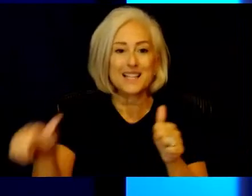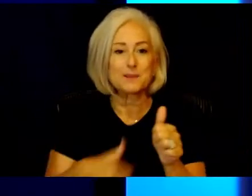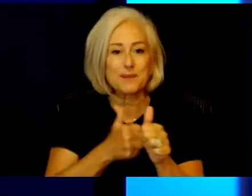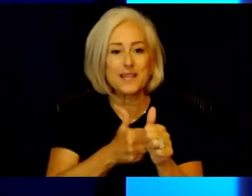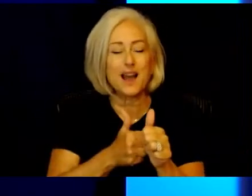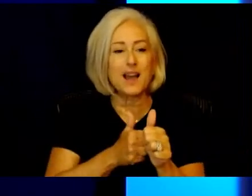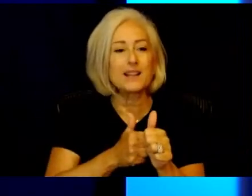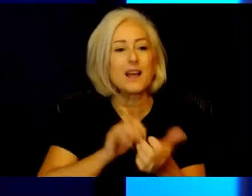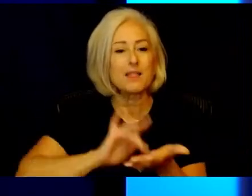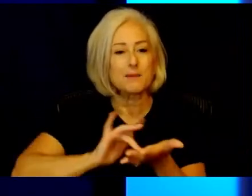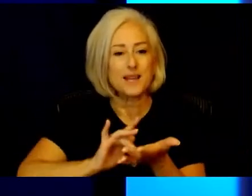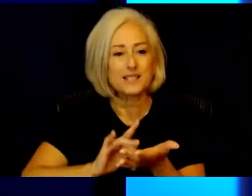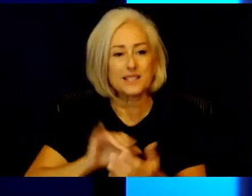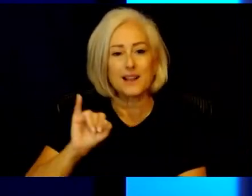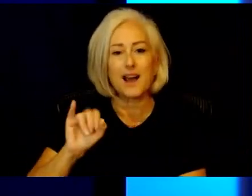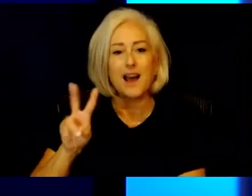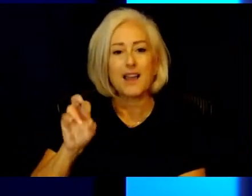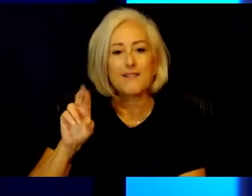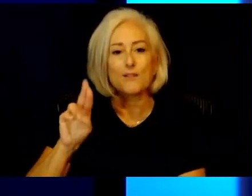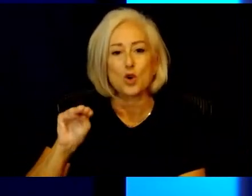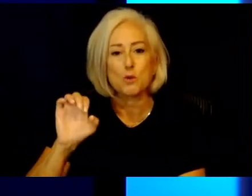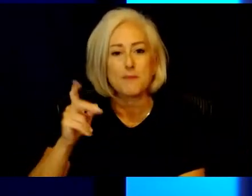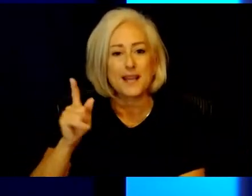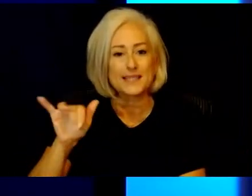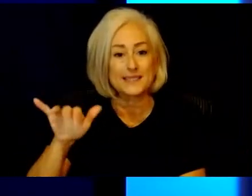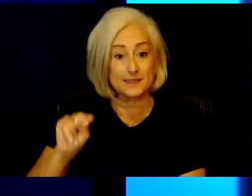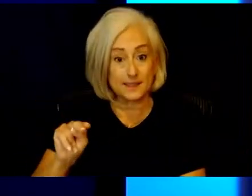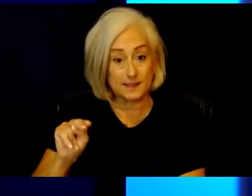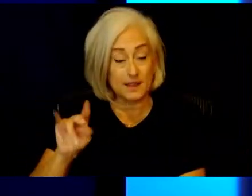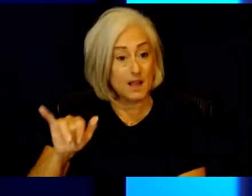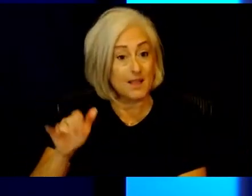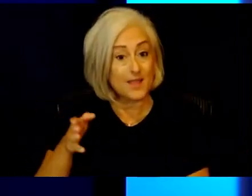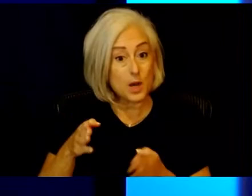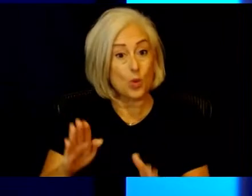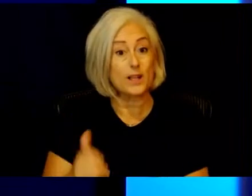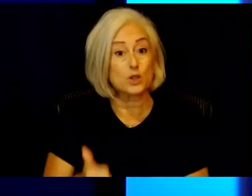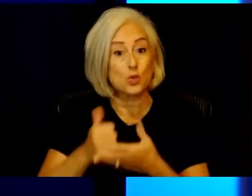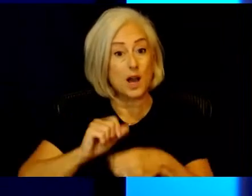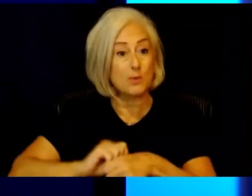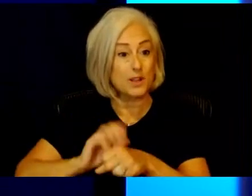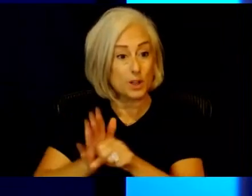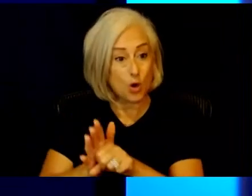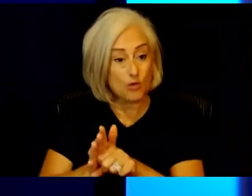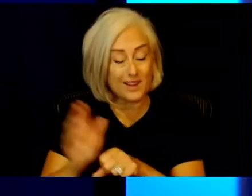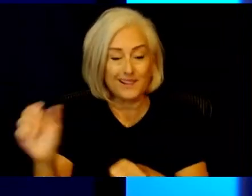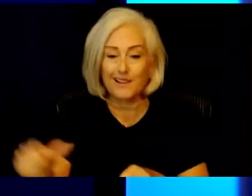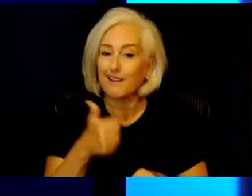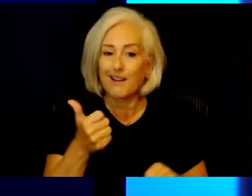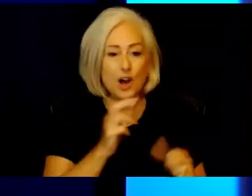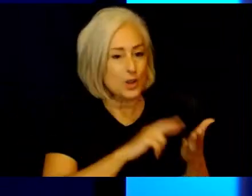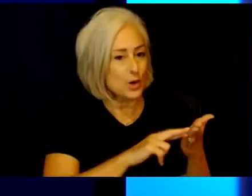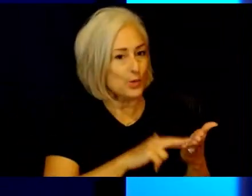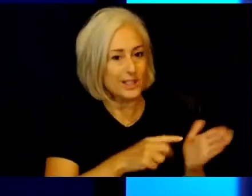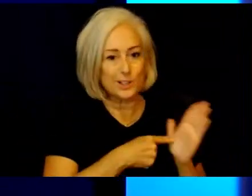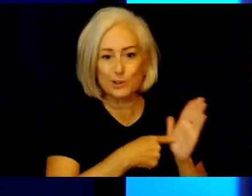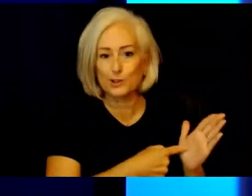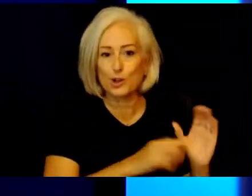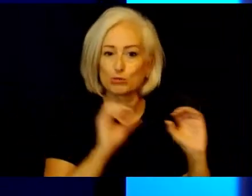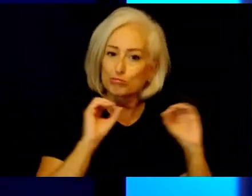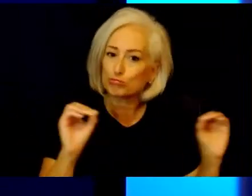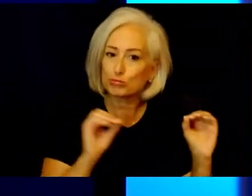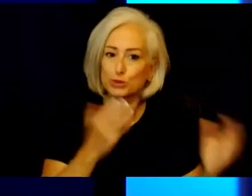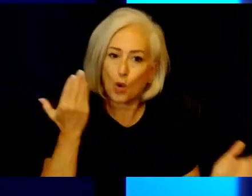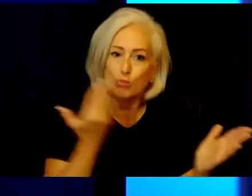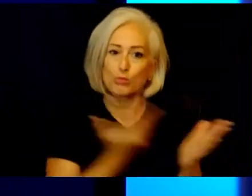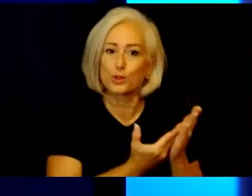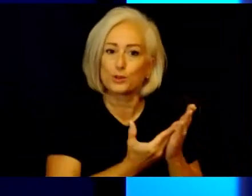ivermectin. Some tout it as a way to help with COVID, even though clinical research shows there is no proof of that. We'll see you back